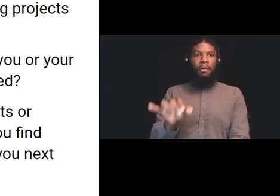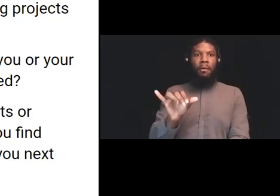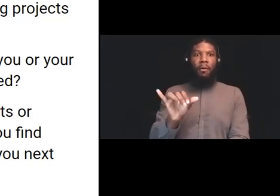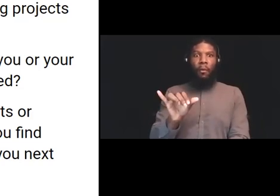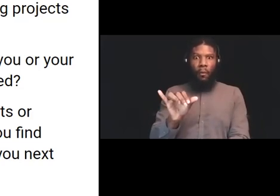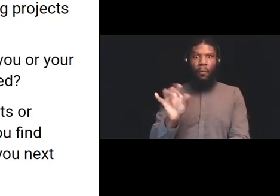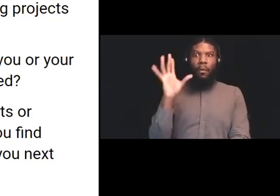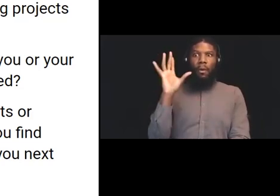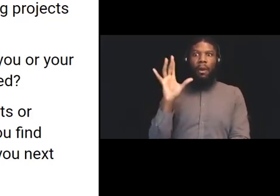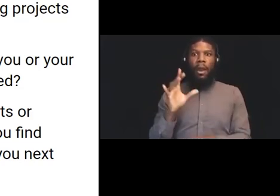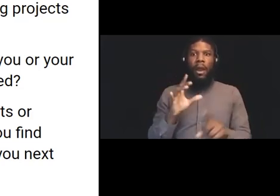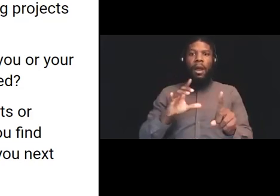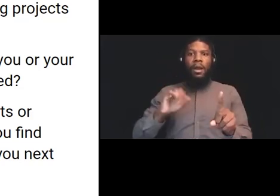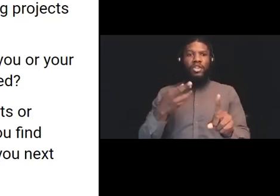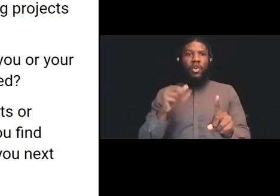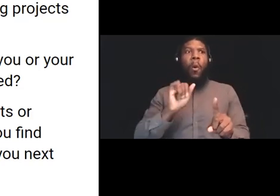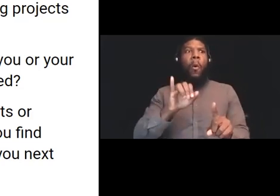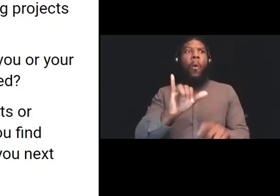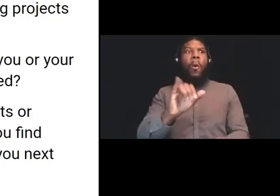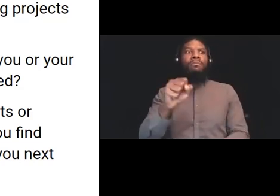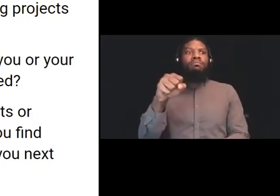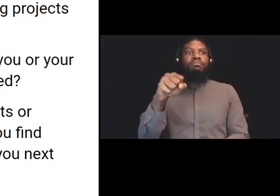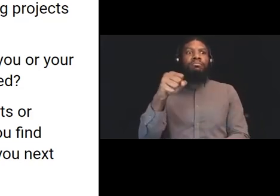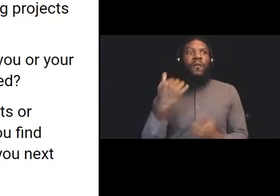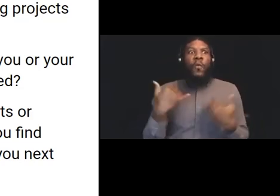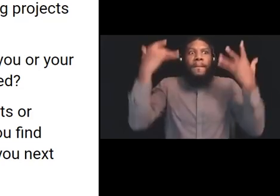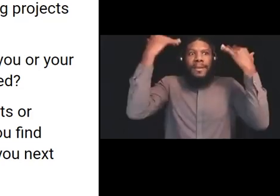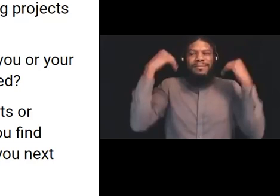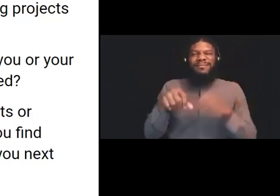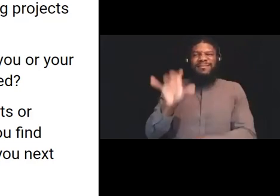smidge overwhelming. Yeah. Mm-hmm. Yeah.